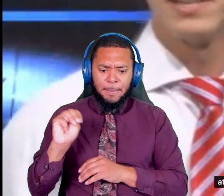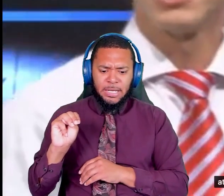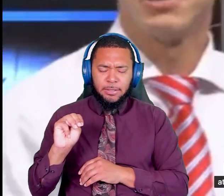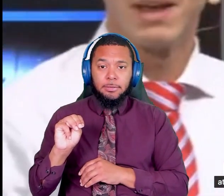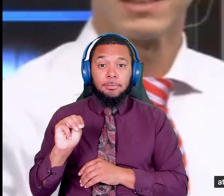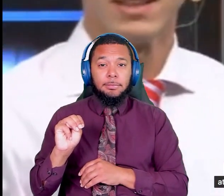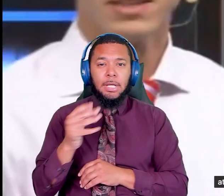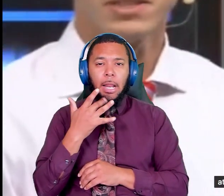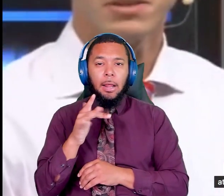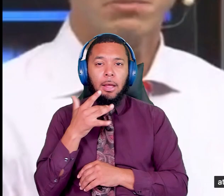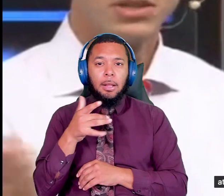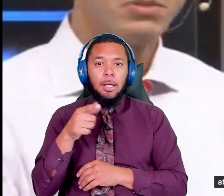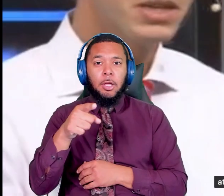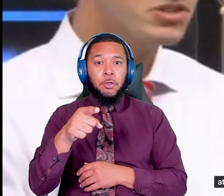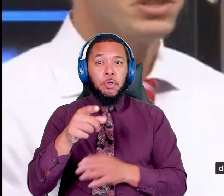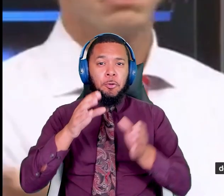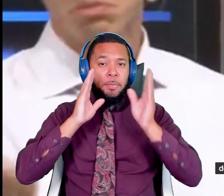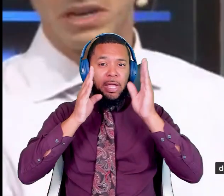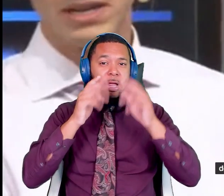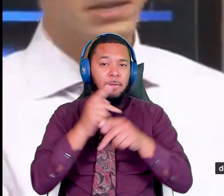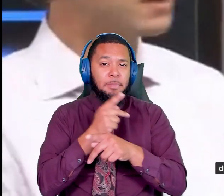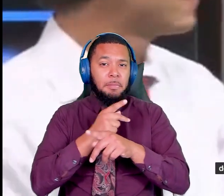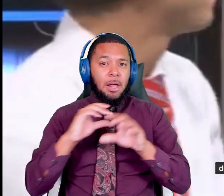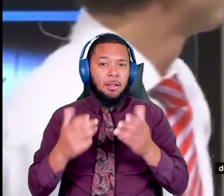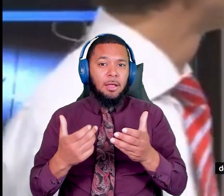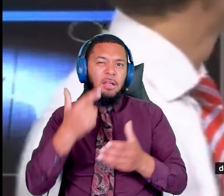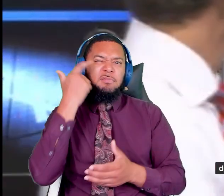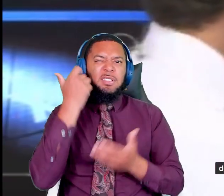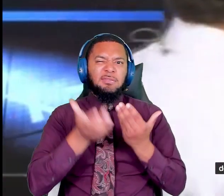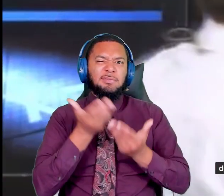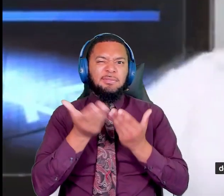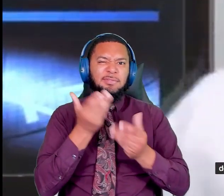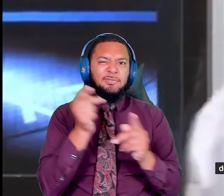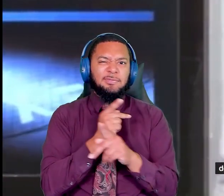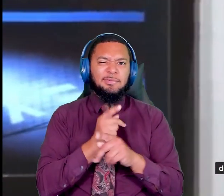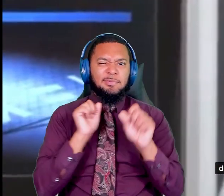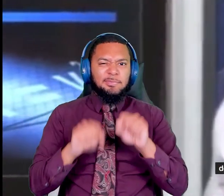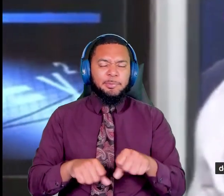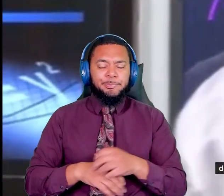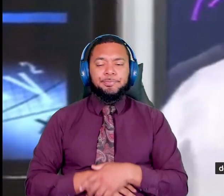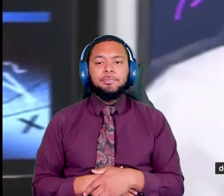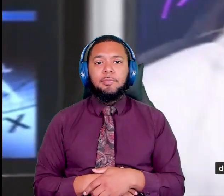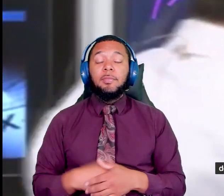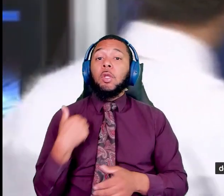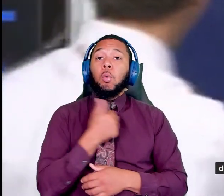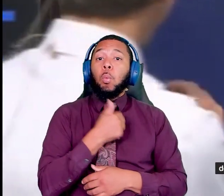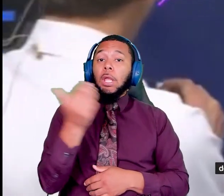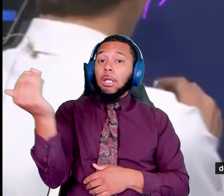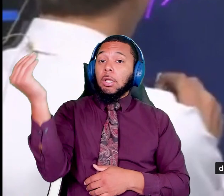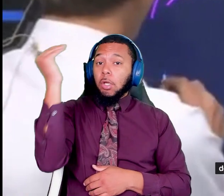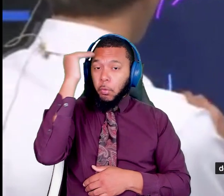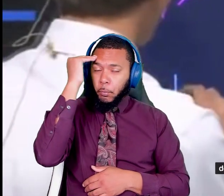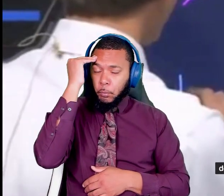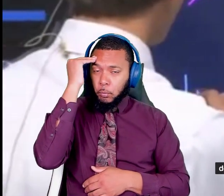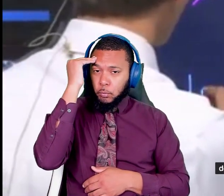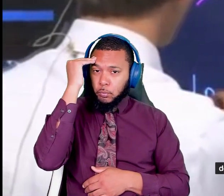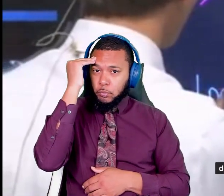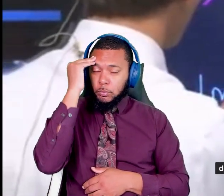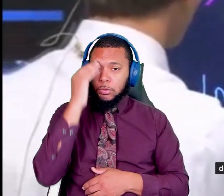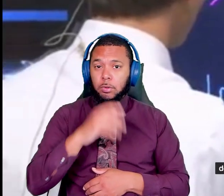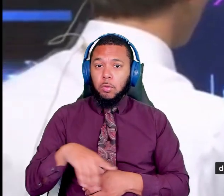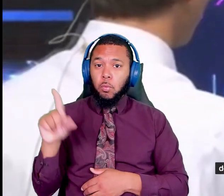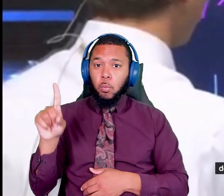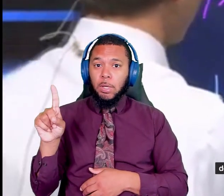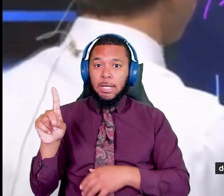Luckily, you paid attention in math class because we can do this pretty easily. We know that 1